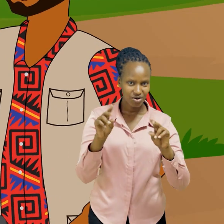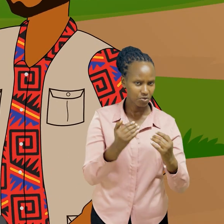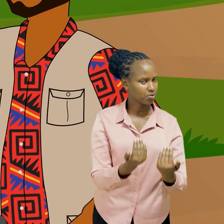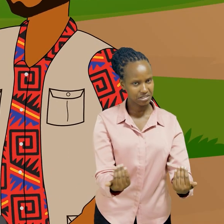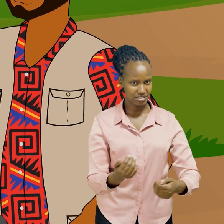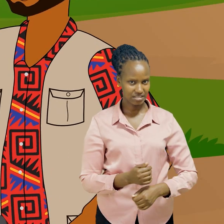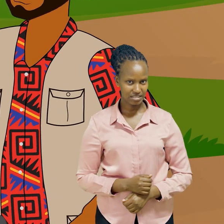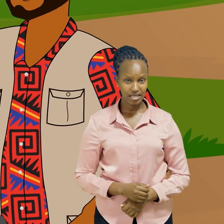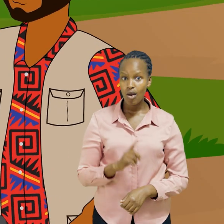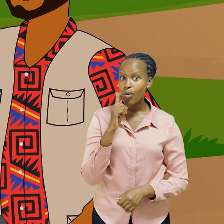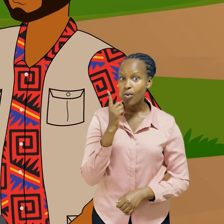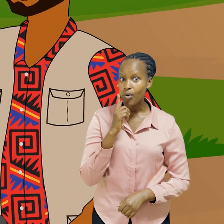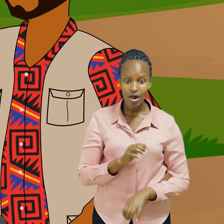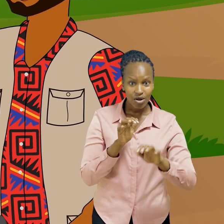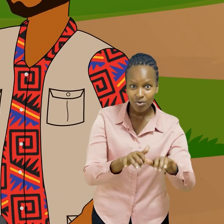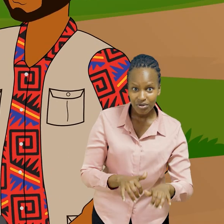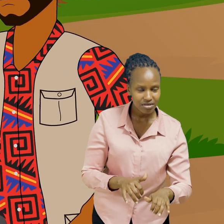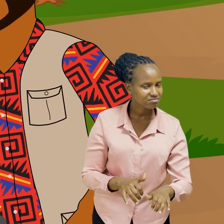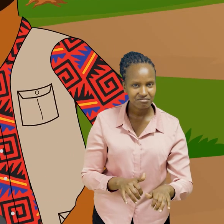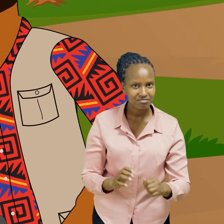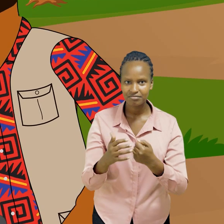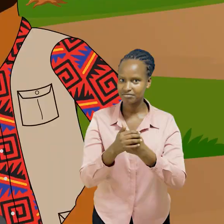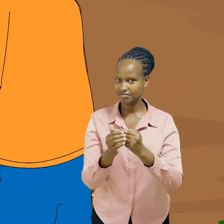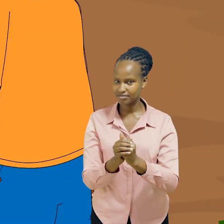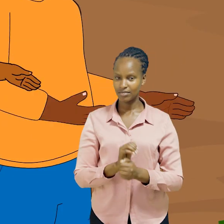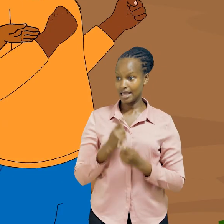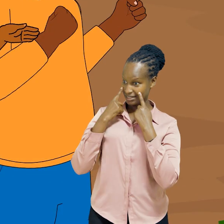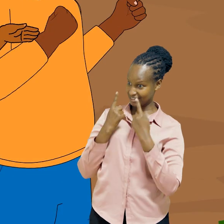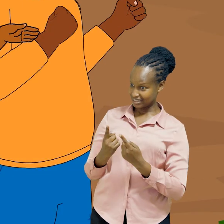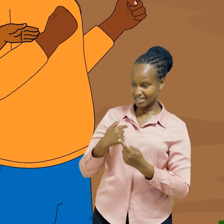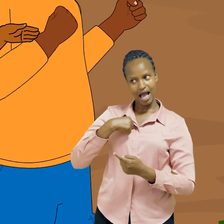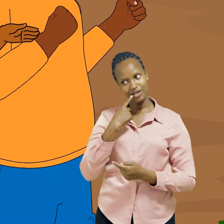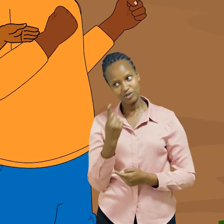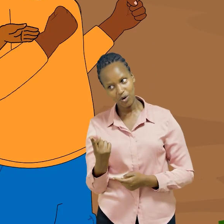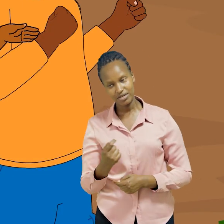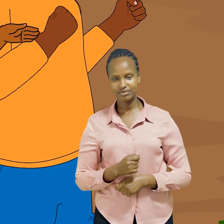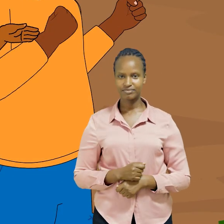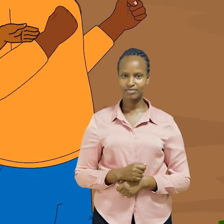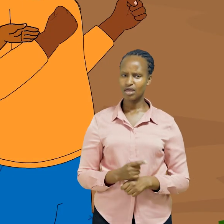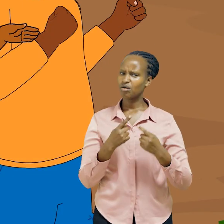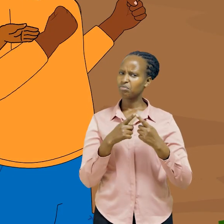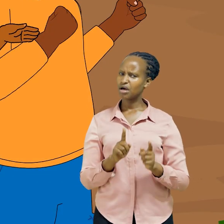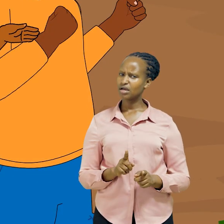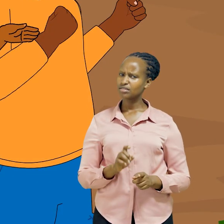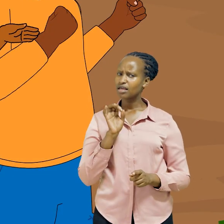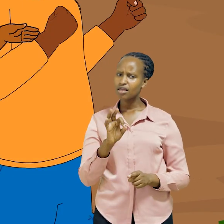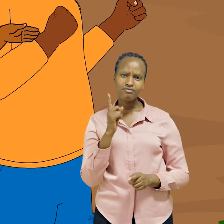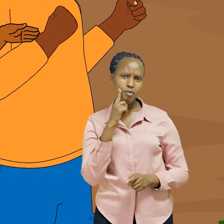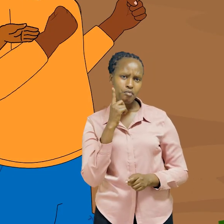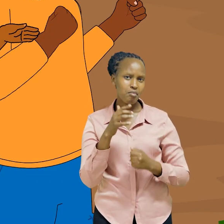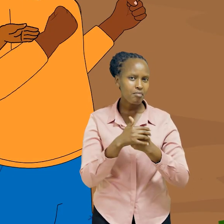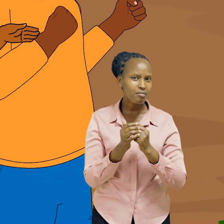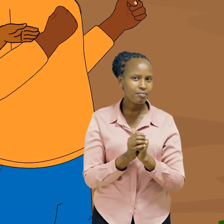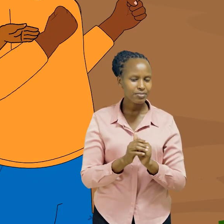No, kids. Candies are not grown. They are made. See, I told you. But if